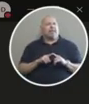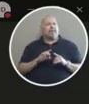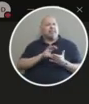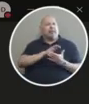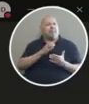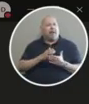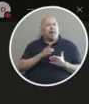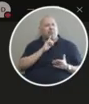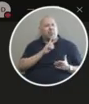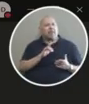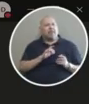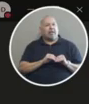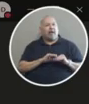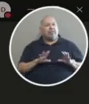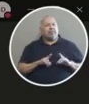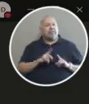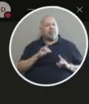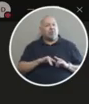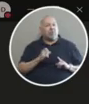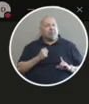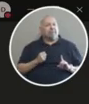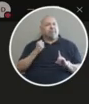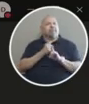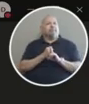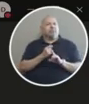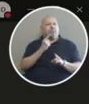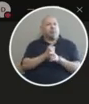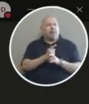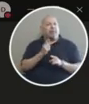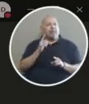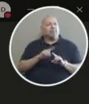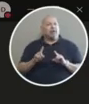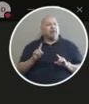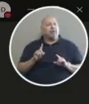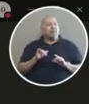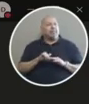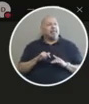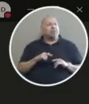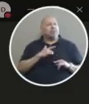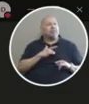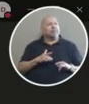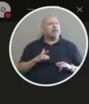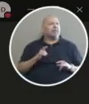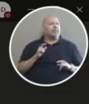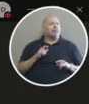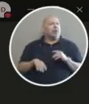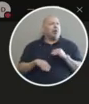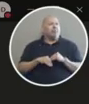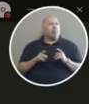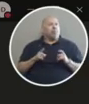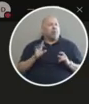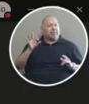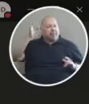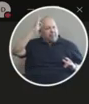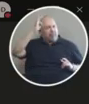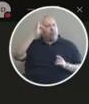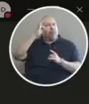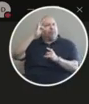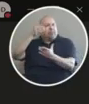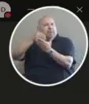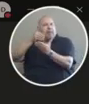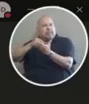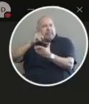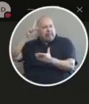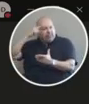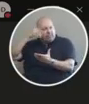amount of the ask, obviously. But you hit the nail right on the head. But this was intended to augment what the federal stimulus package was going to